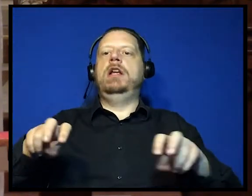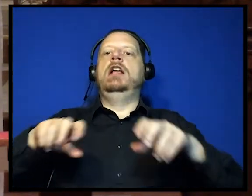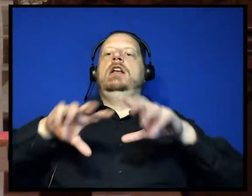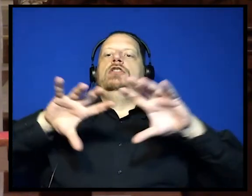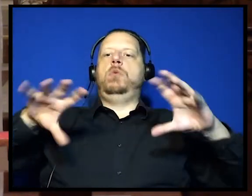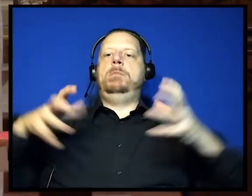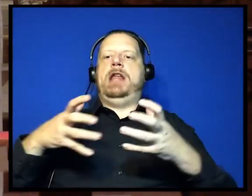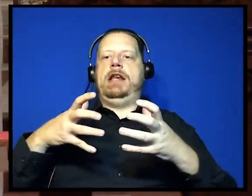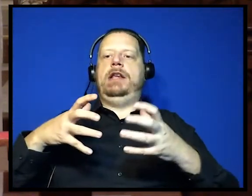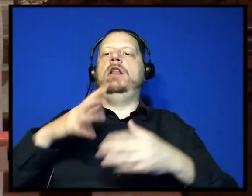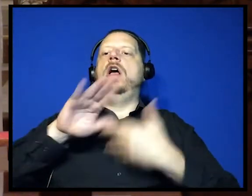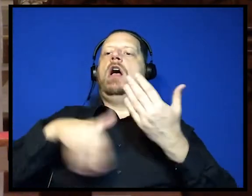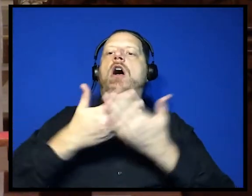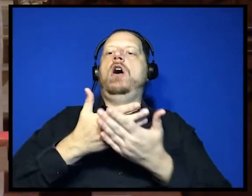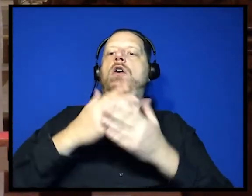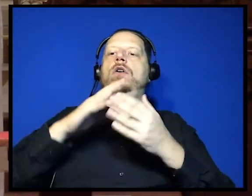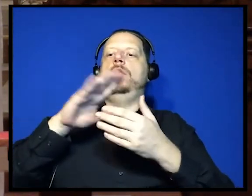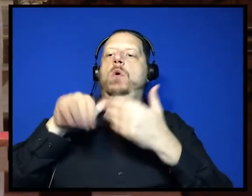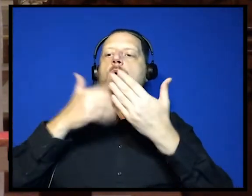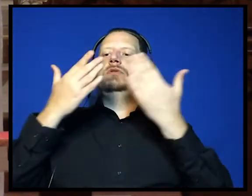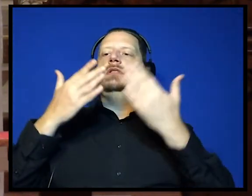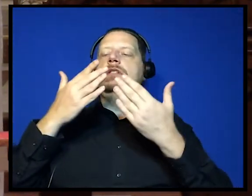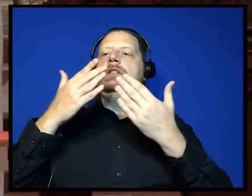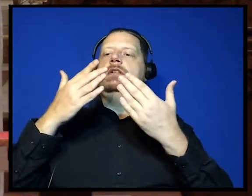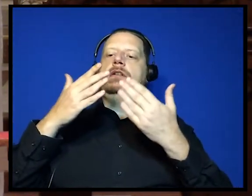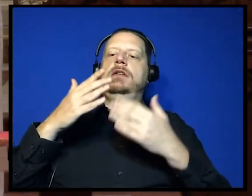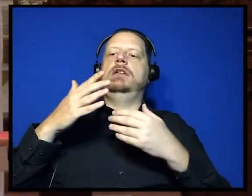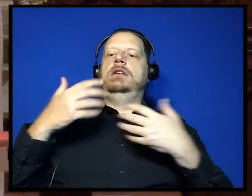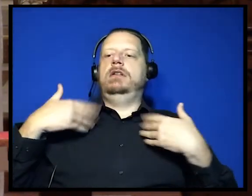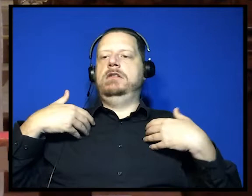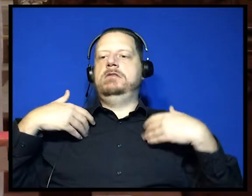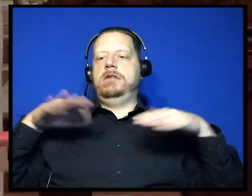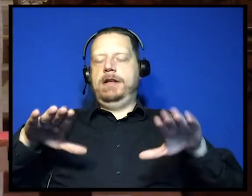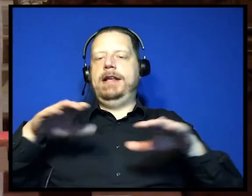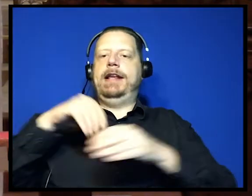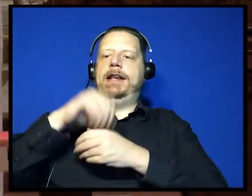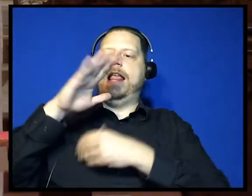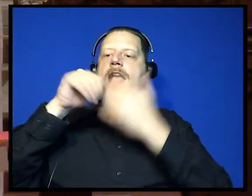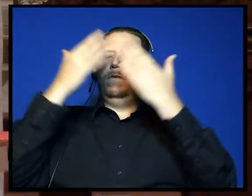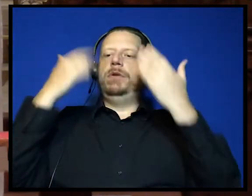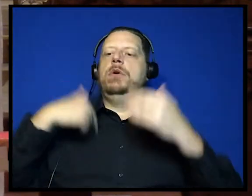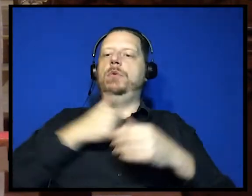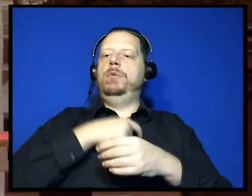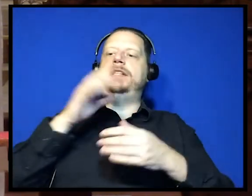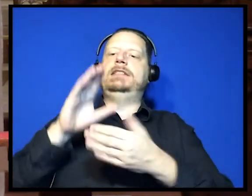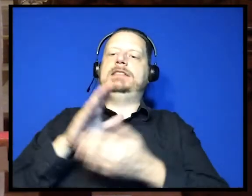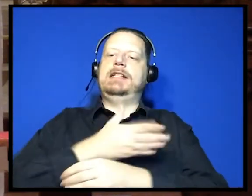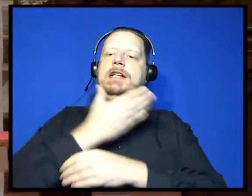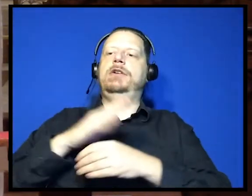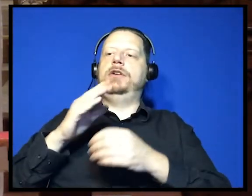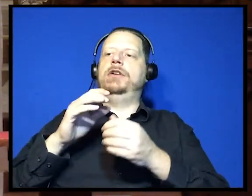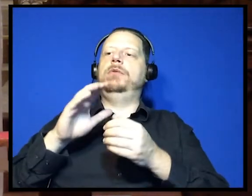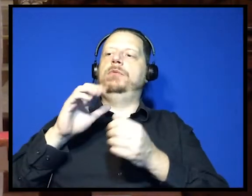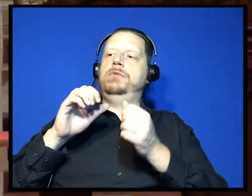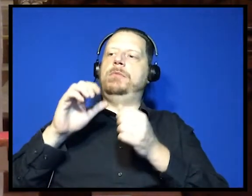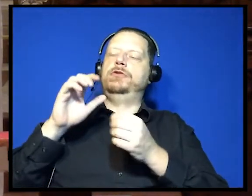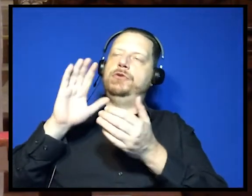and with all the hosts and powers of heaven, we sing the hymn of your glory as without end we